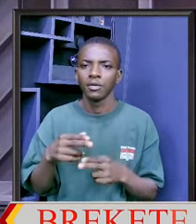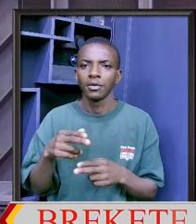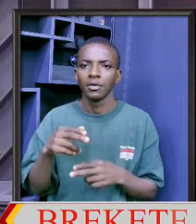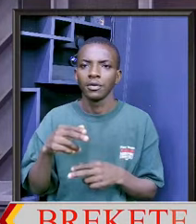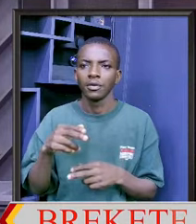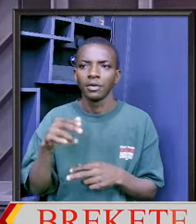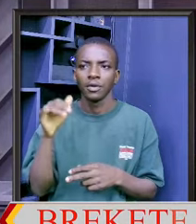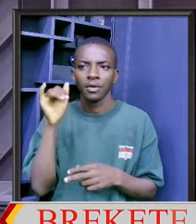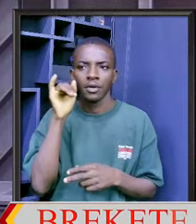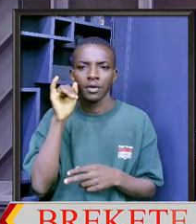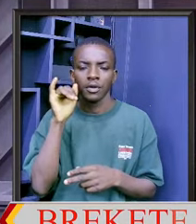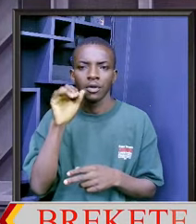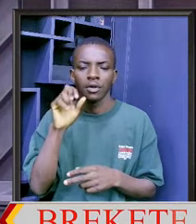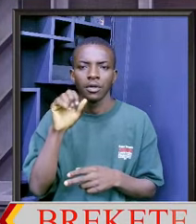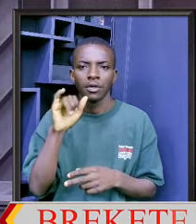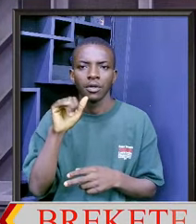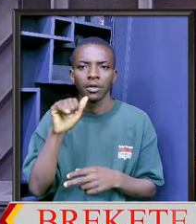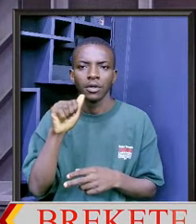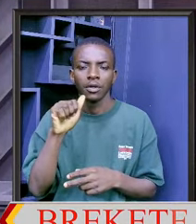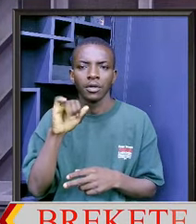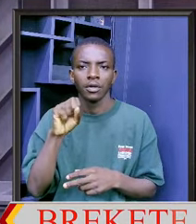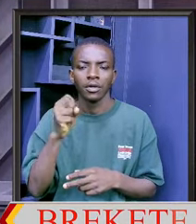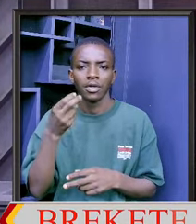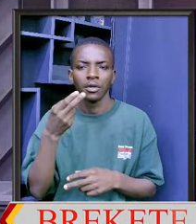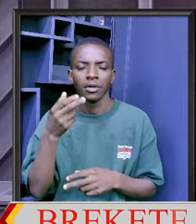Aisha. Okay, Aisha, from where?